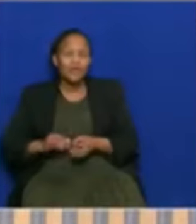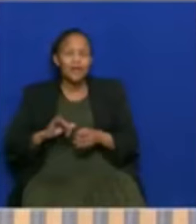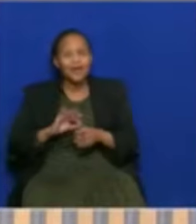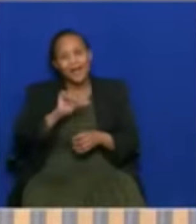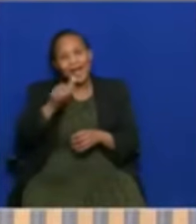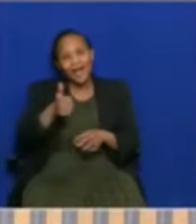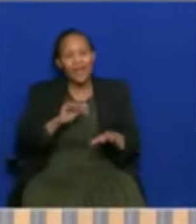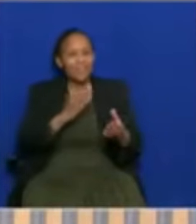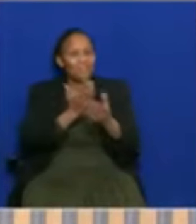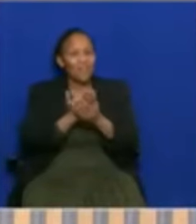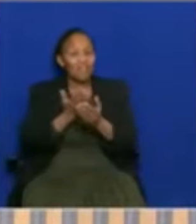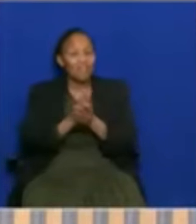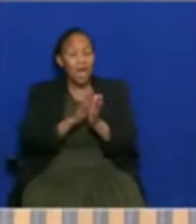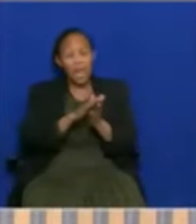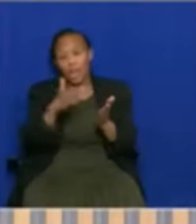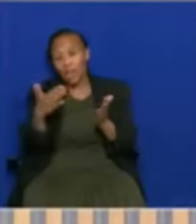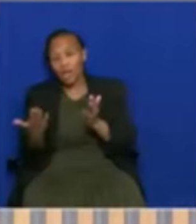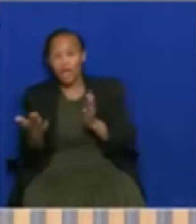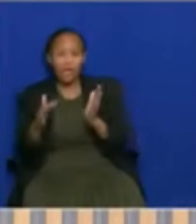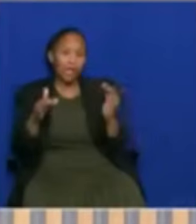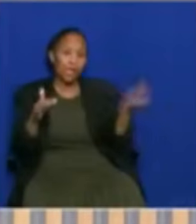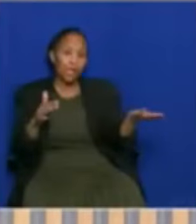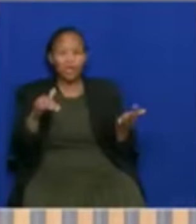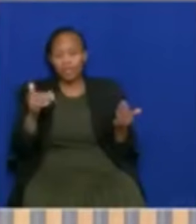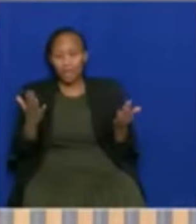at file 2.